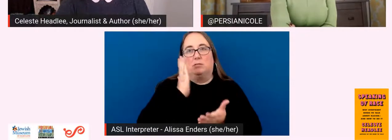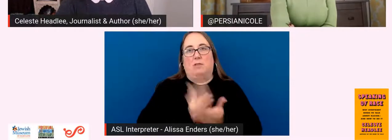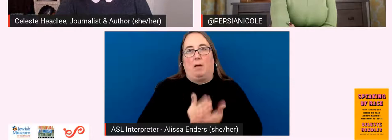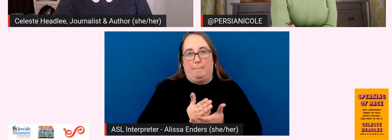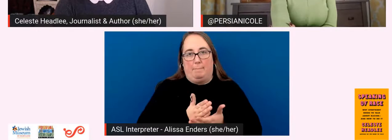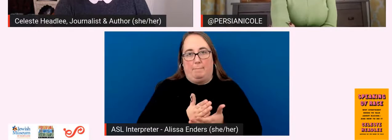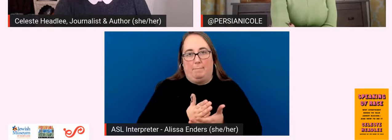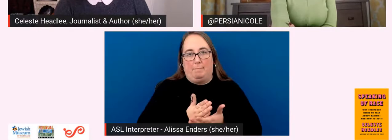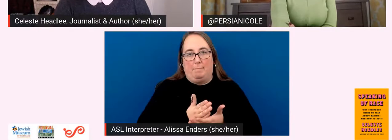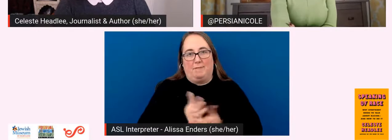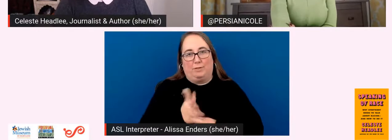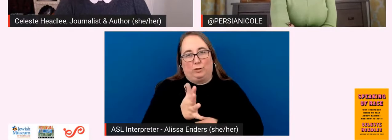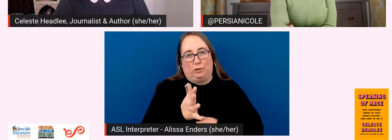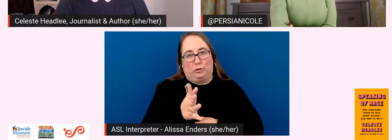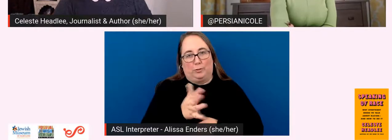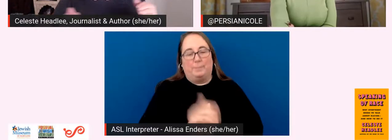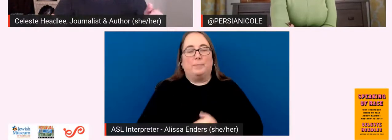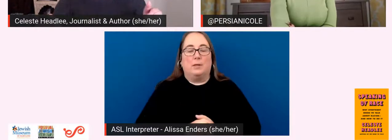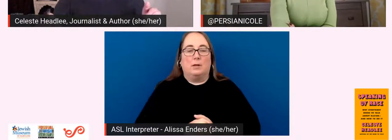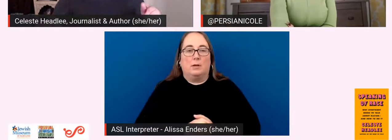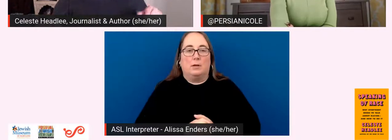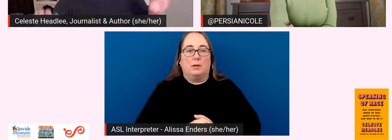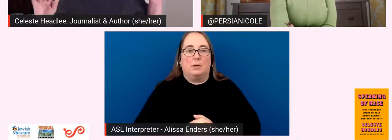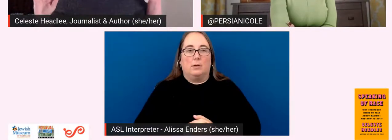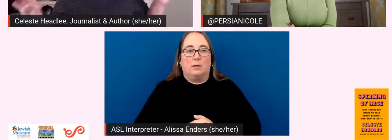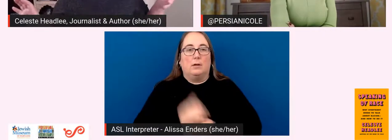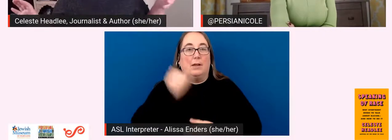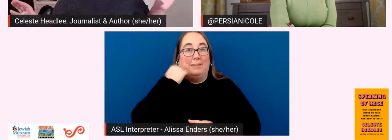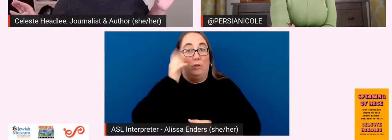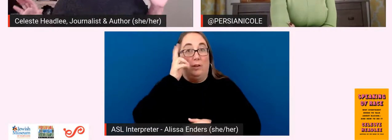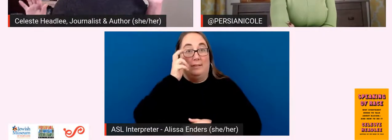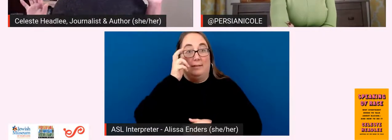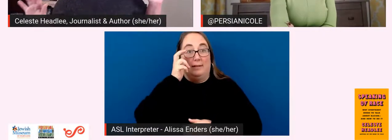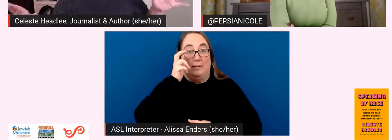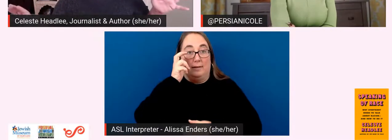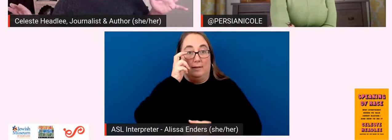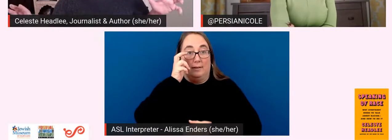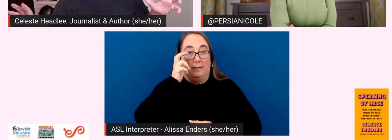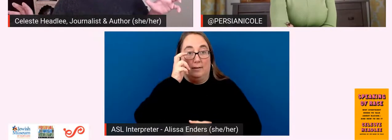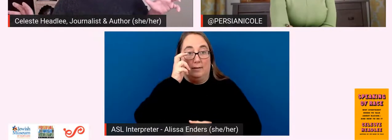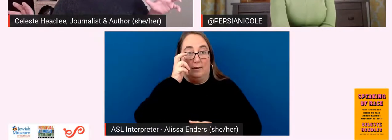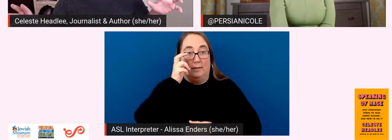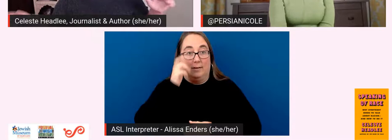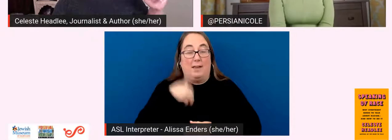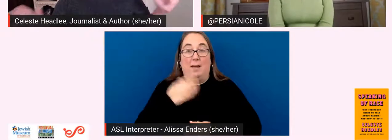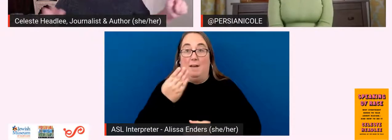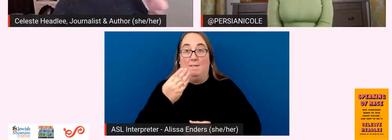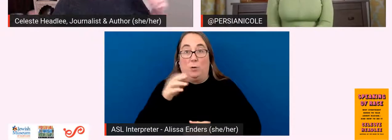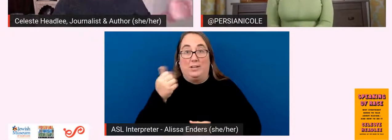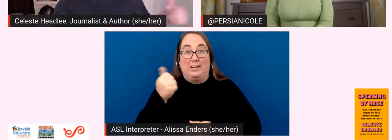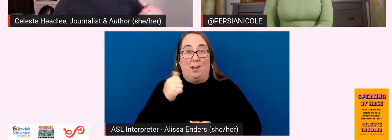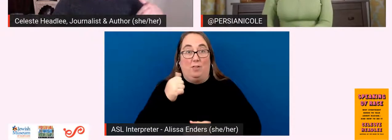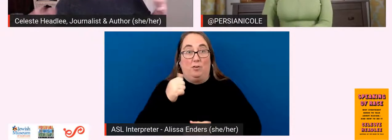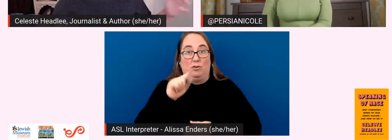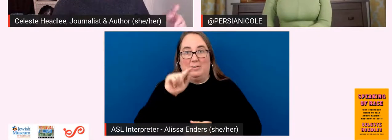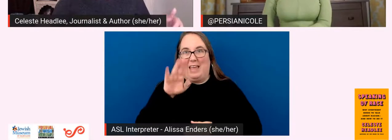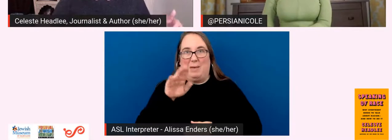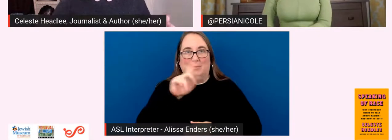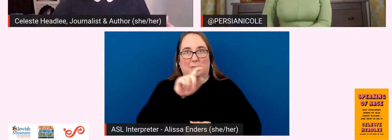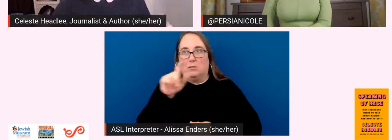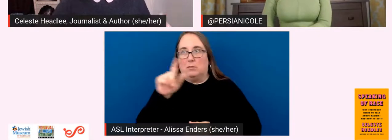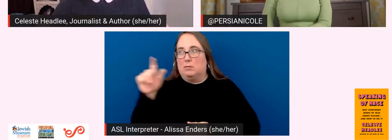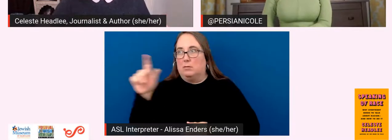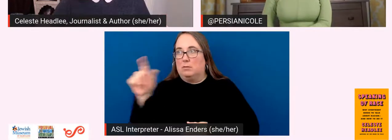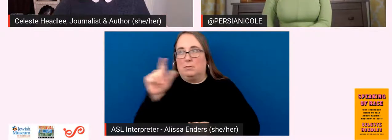it. So if you're listening to this conversation and you also have 14 other tabs open and you keep switching back